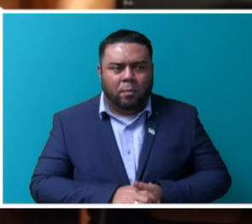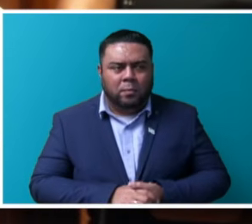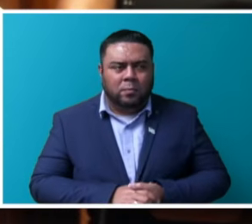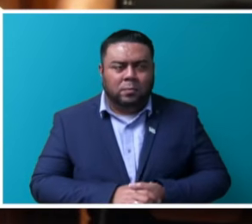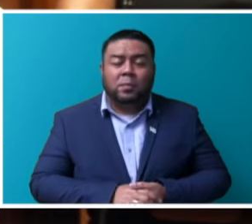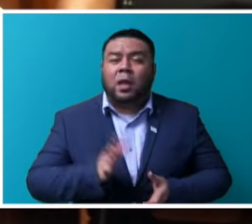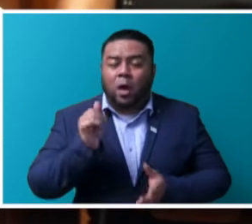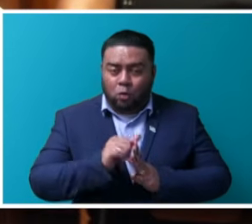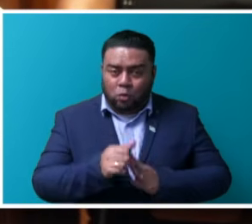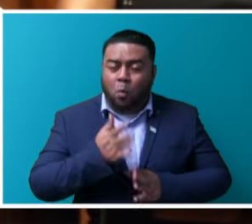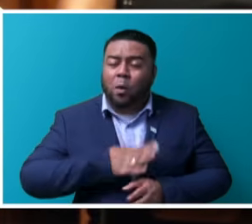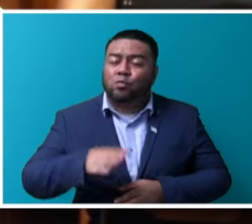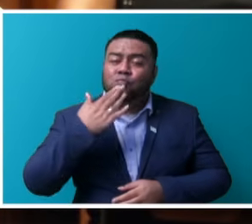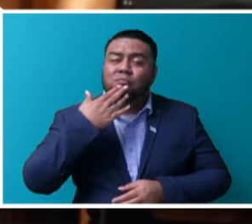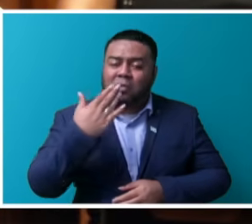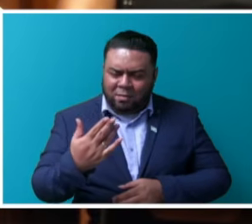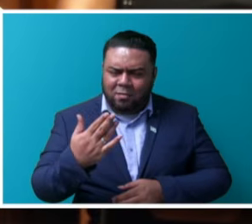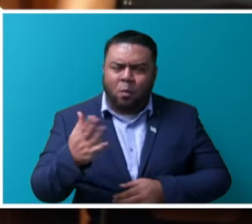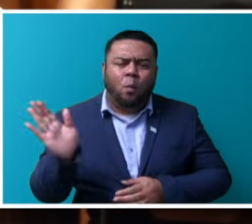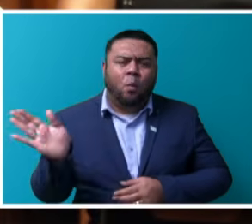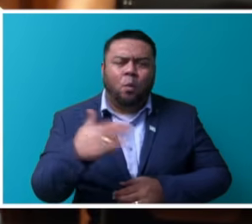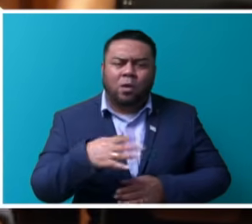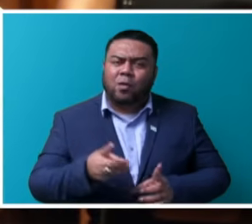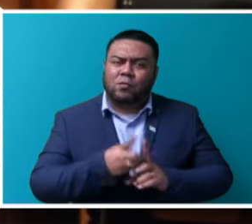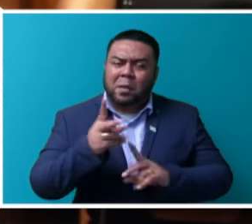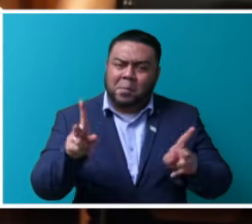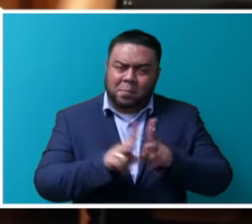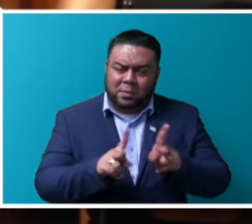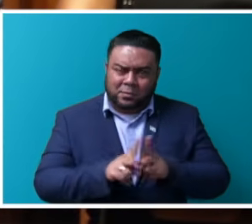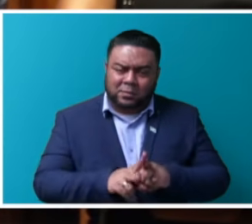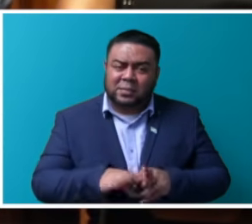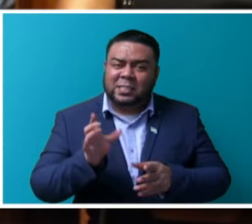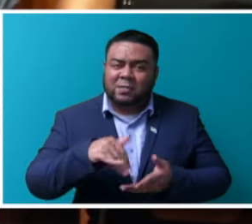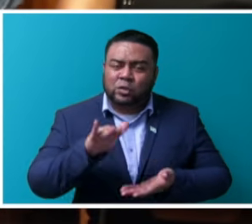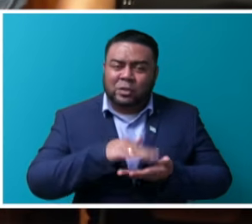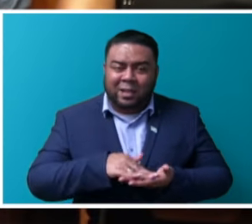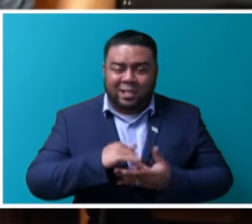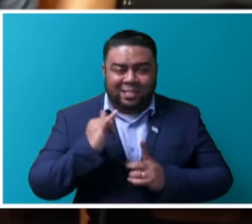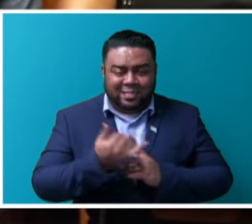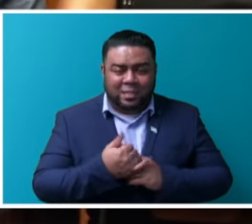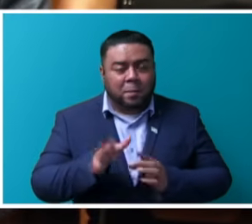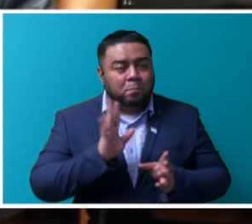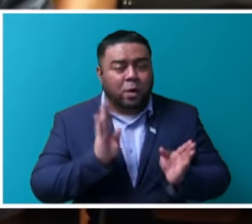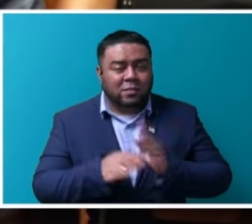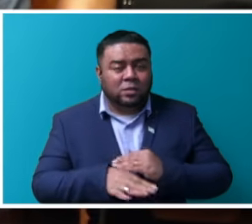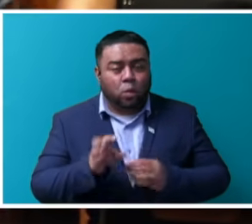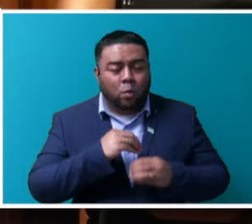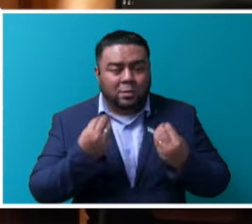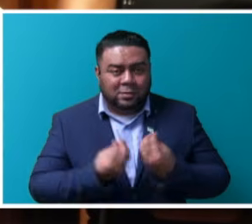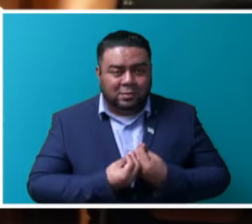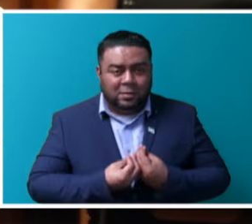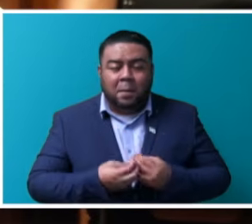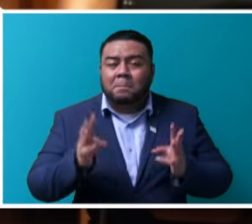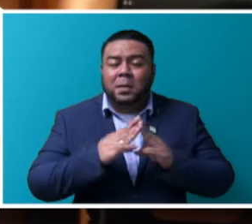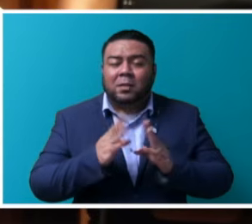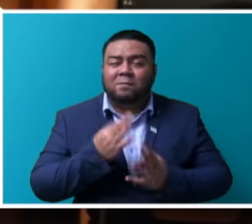would also like to thank, Mr. Speaker, all our development partners, civil society, private sector organizations,